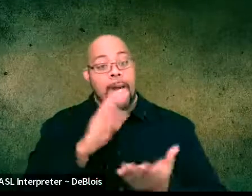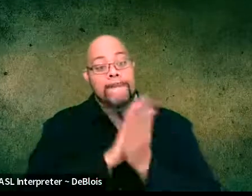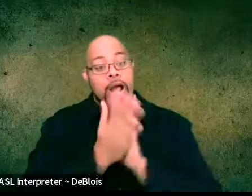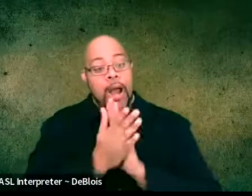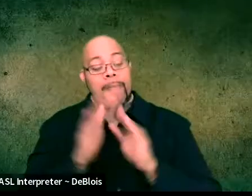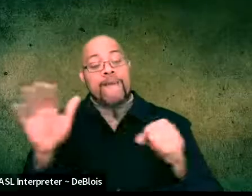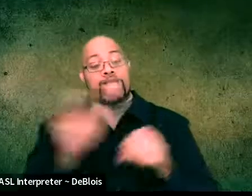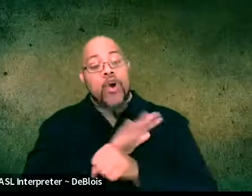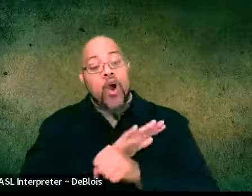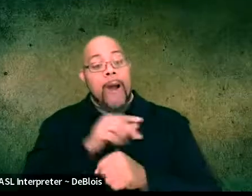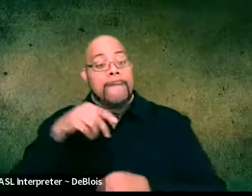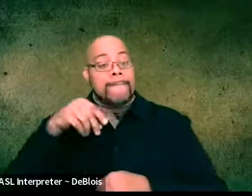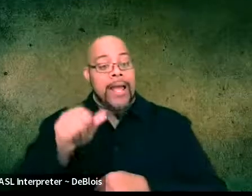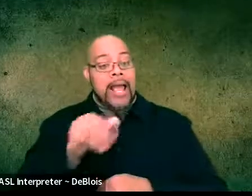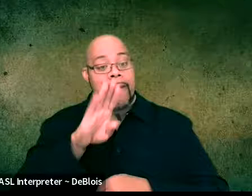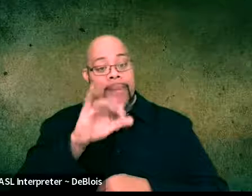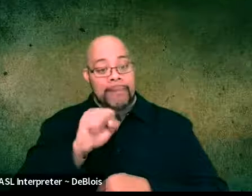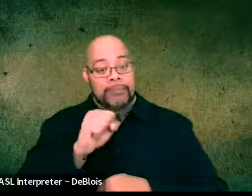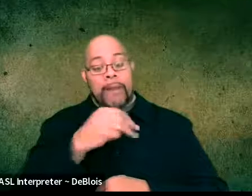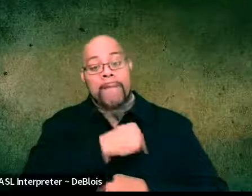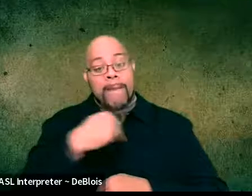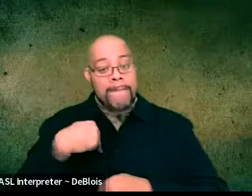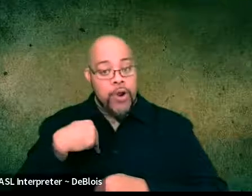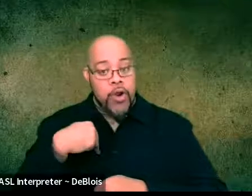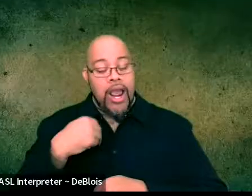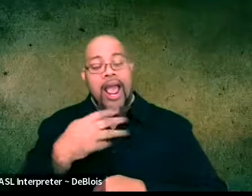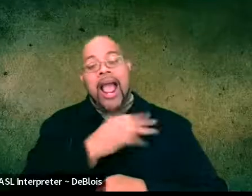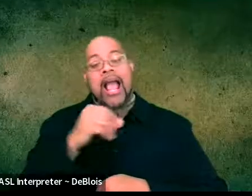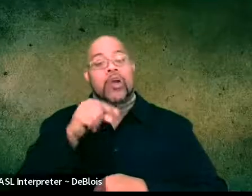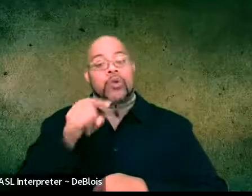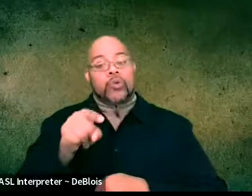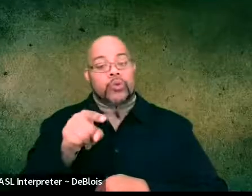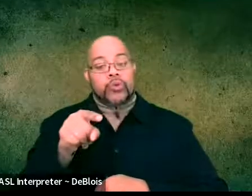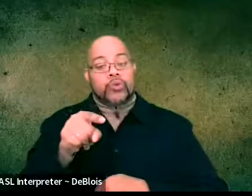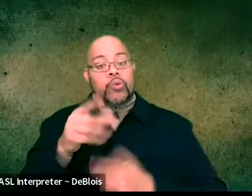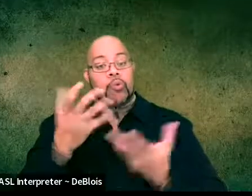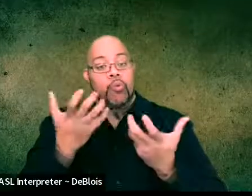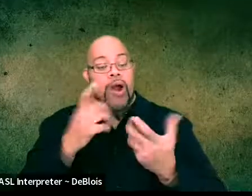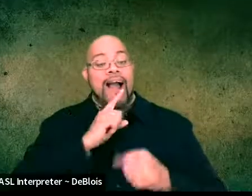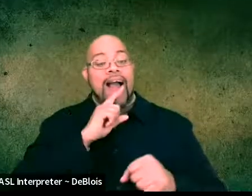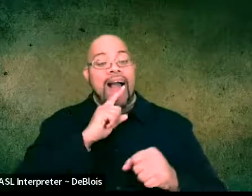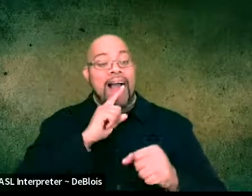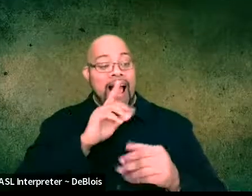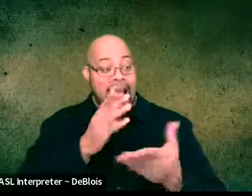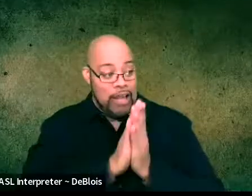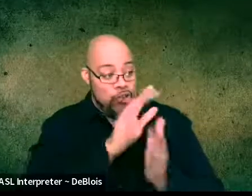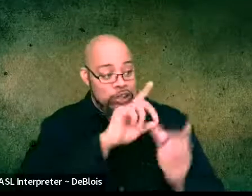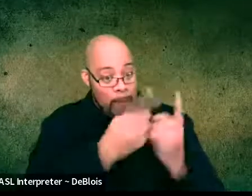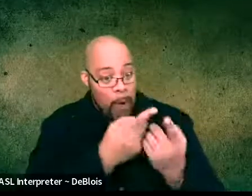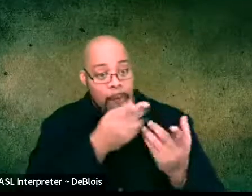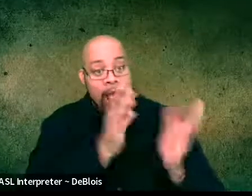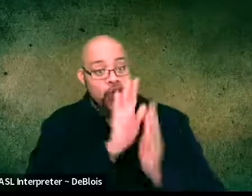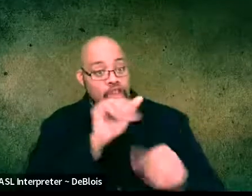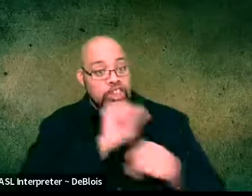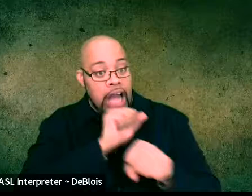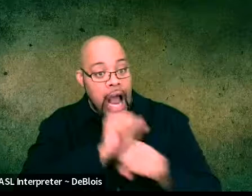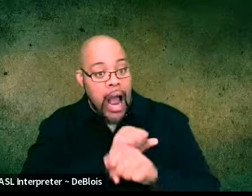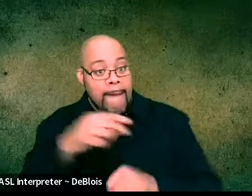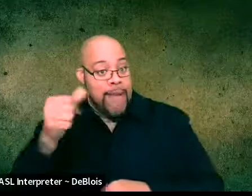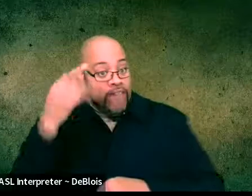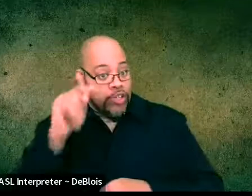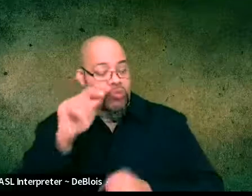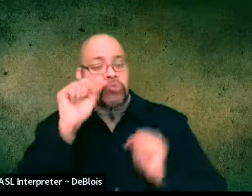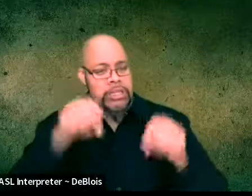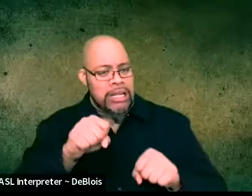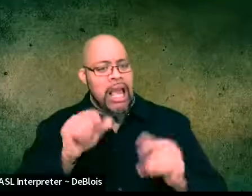a full paid BIMS member and you are, you want to ask your department or you want to ask your job to pay for it, you can